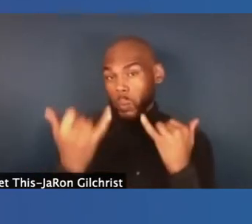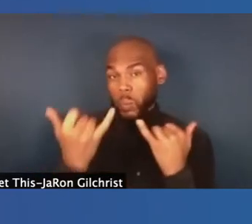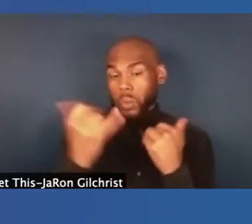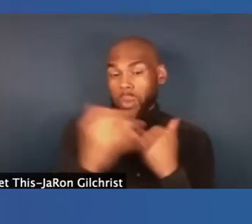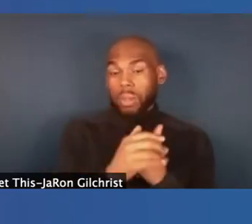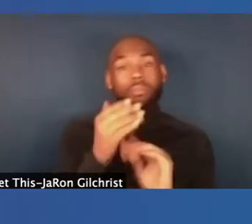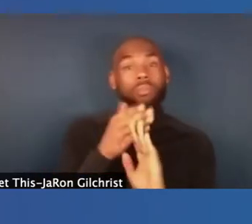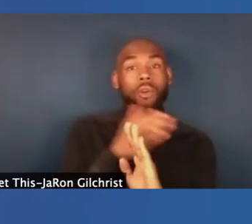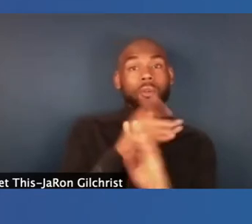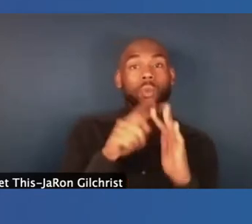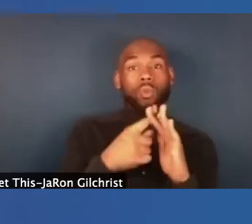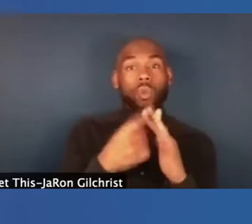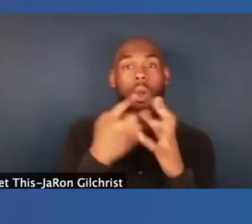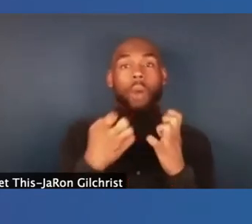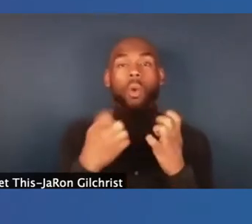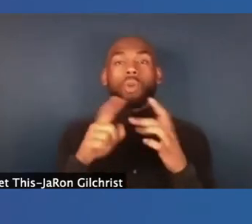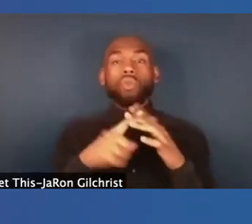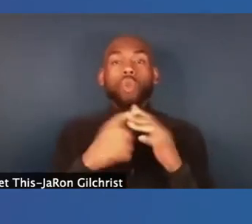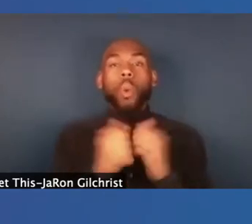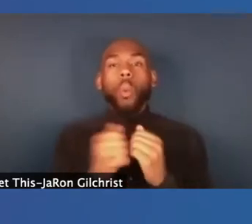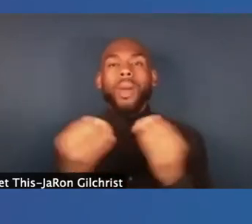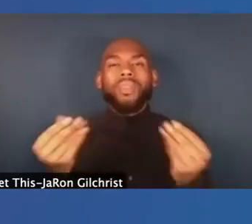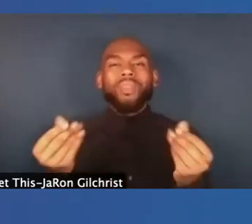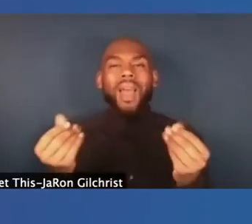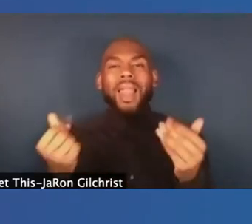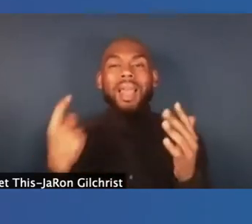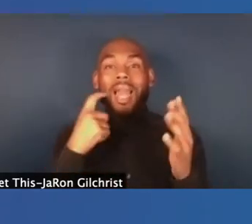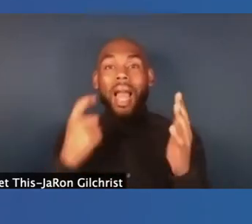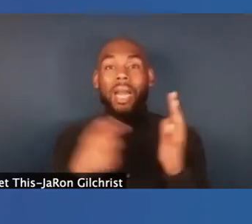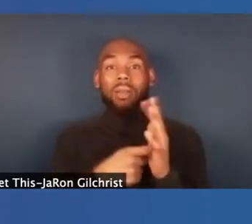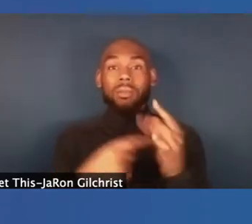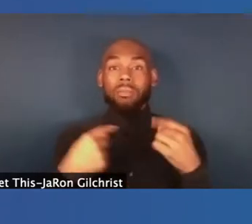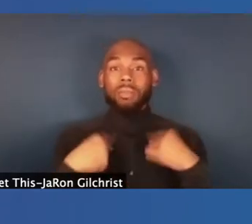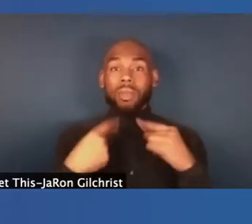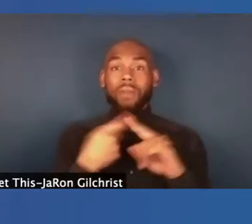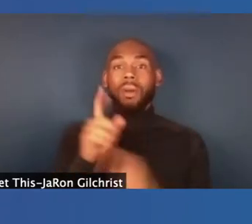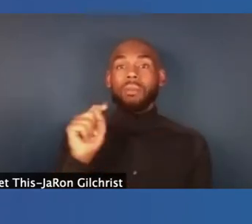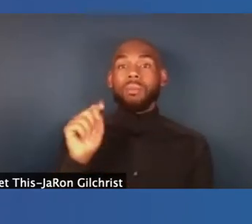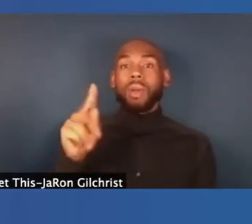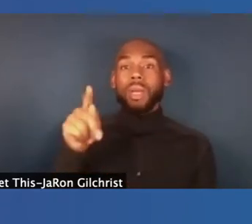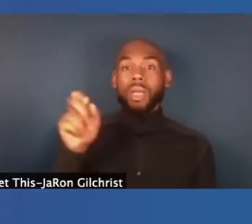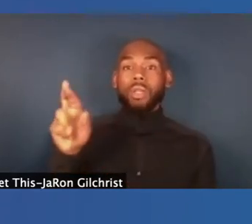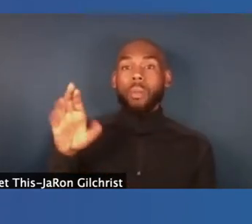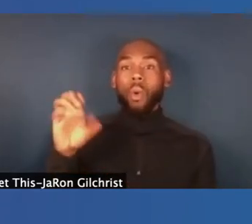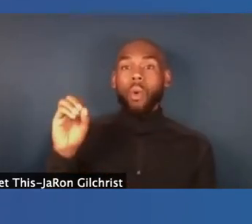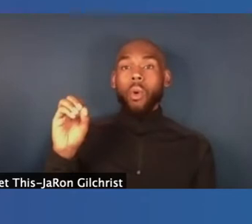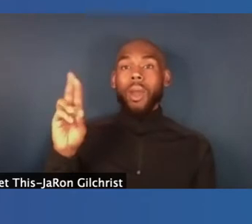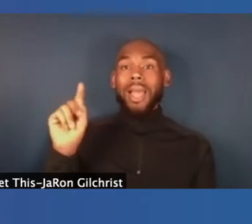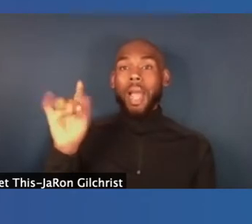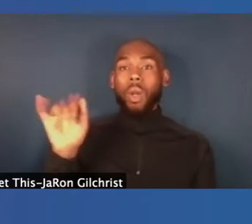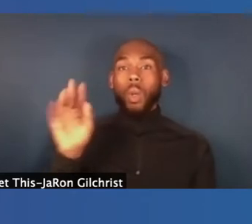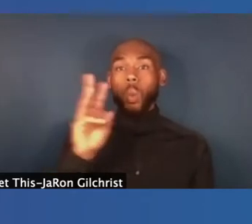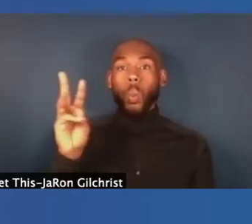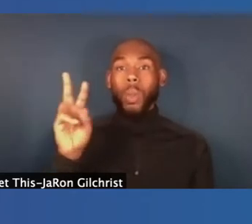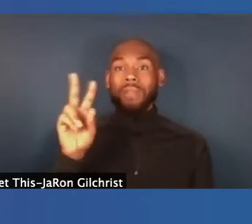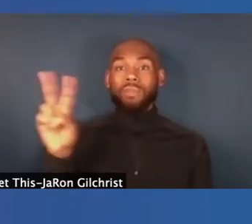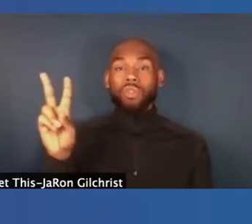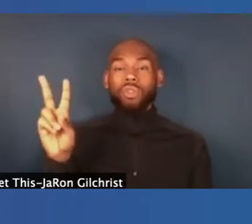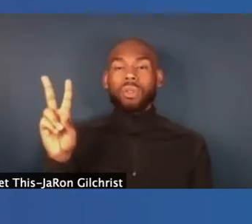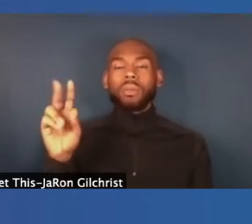to offer a land acknowledgement. So I am speaking with you from Tucker County, West Virginia, which are the traditional lands